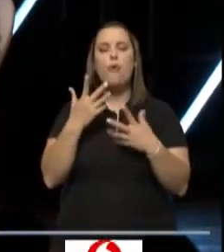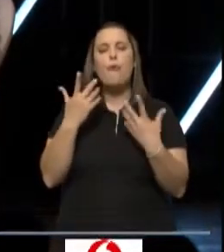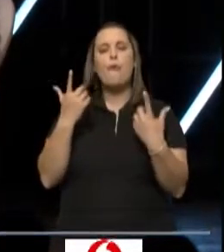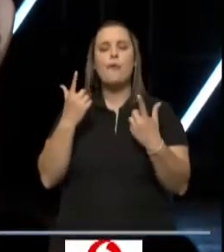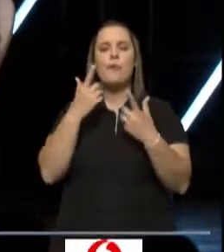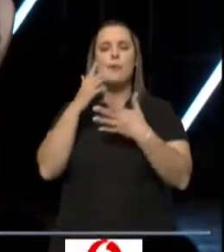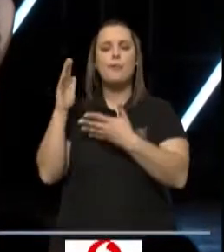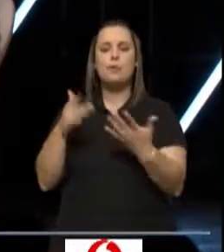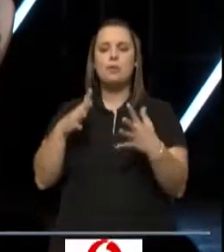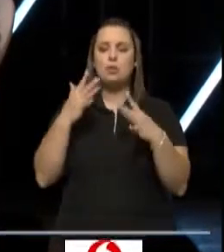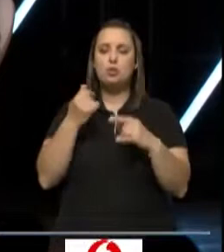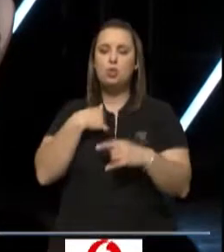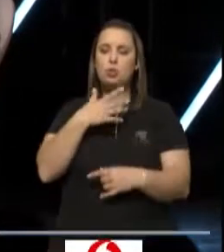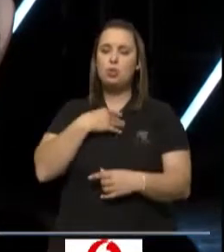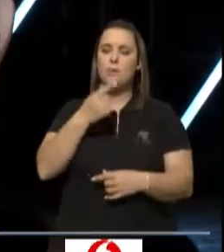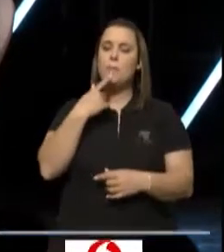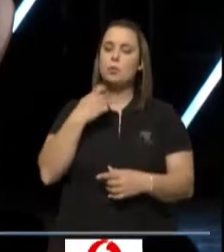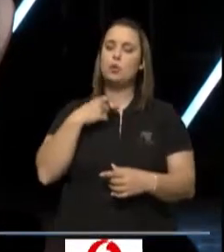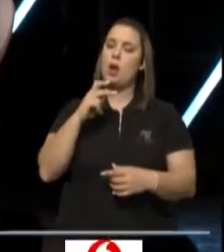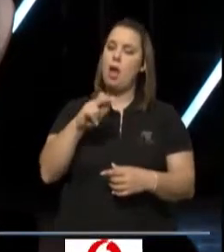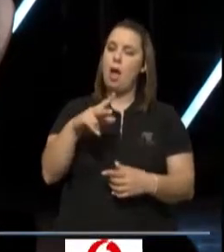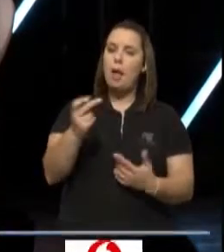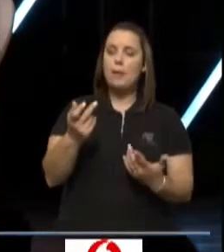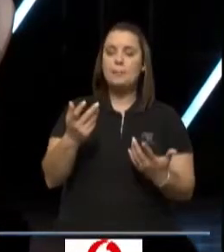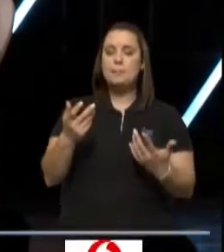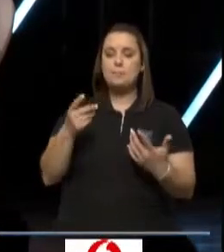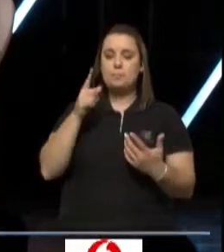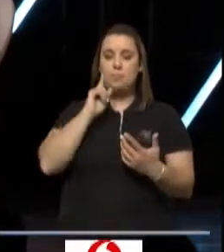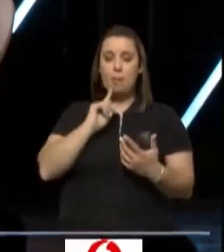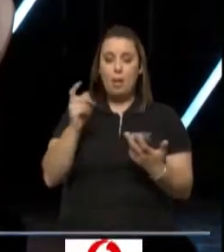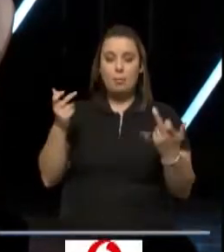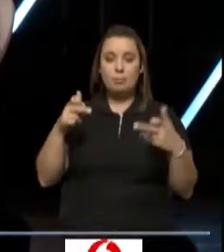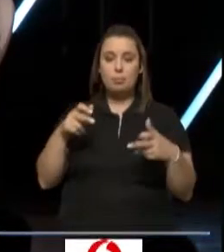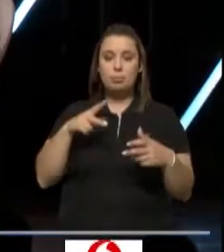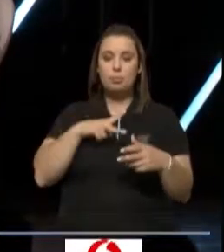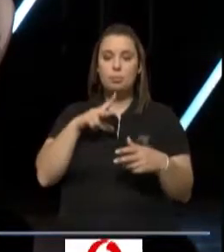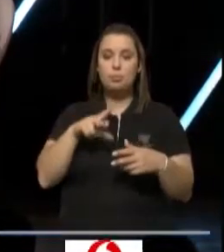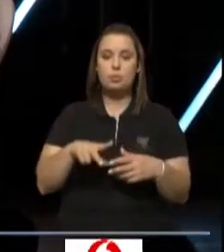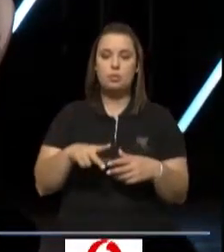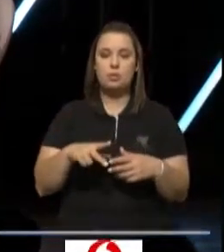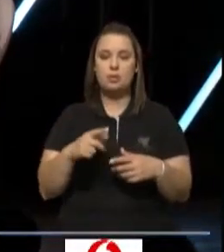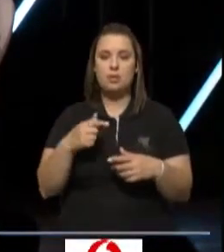me, I would also like to ask Anna, taking into account that you